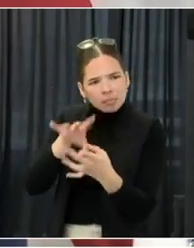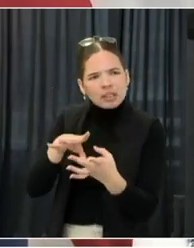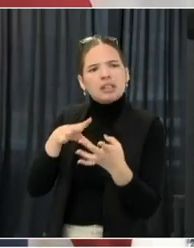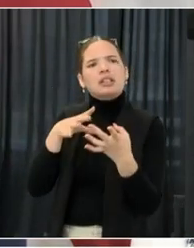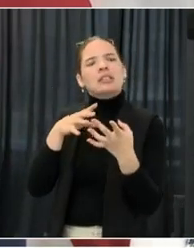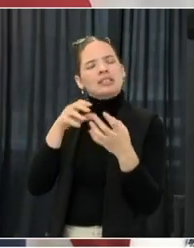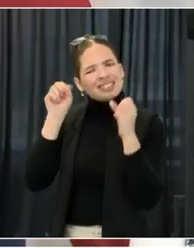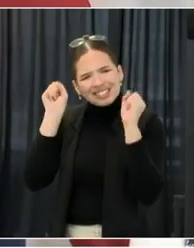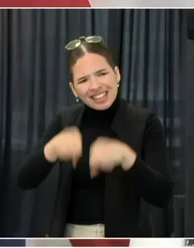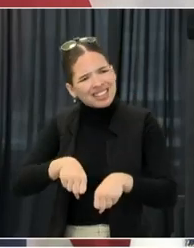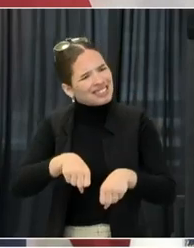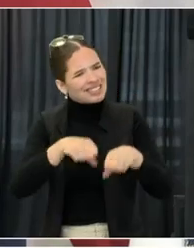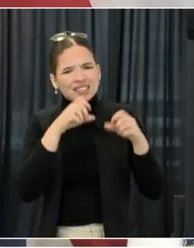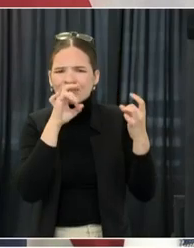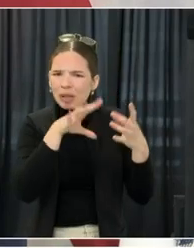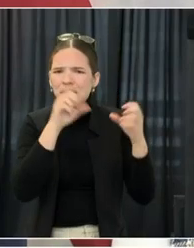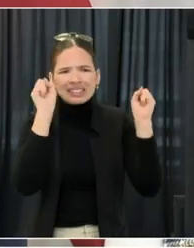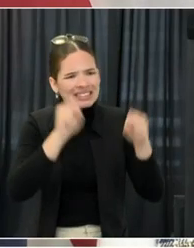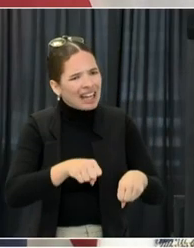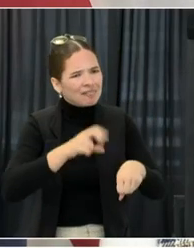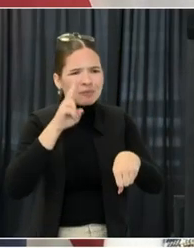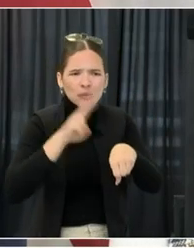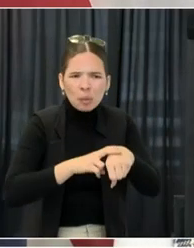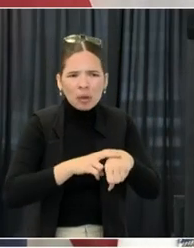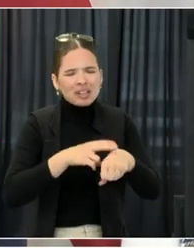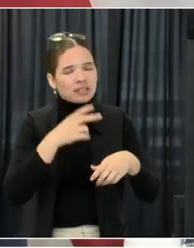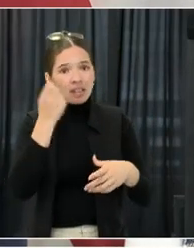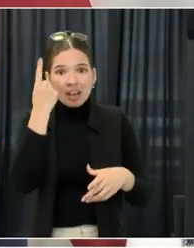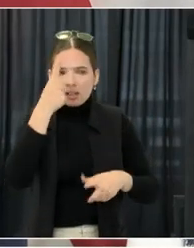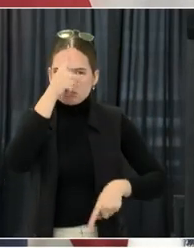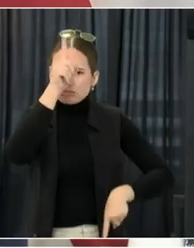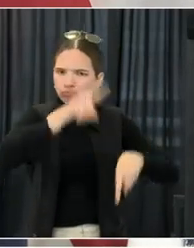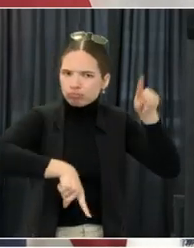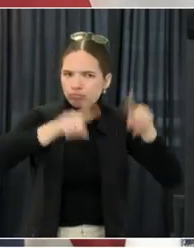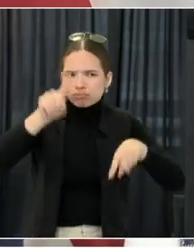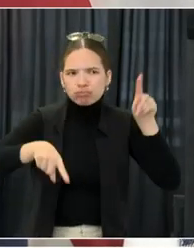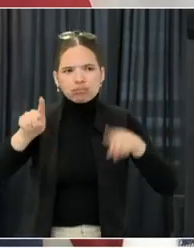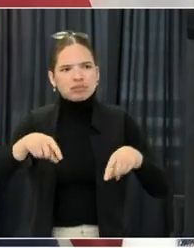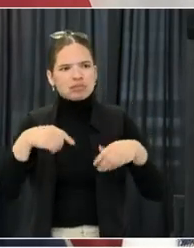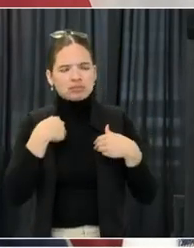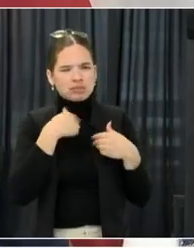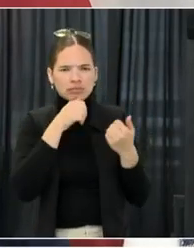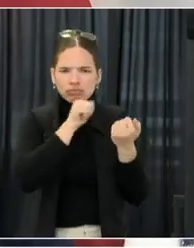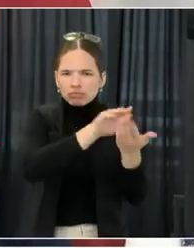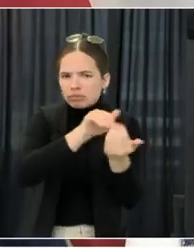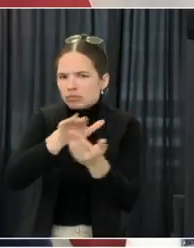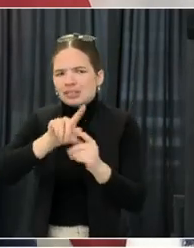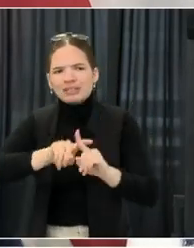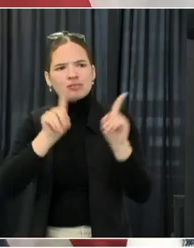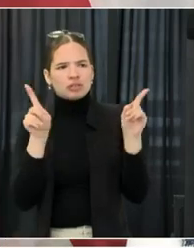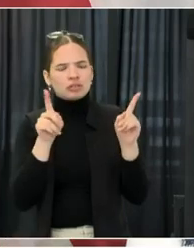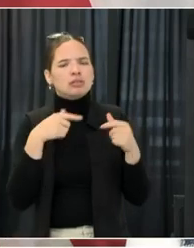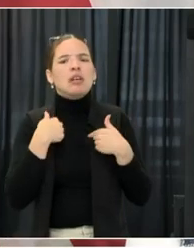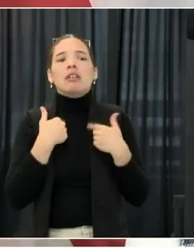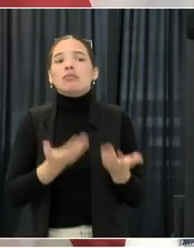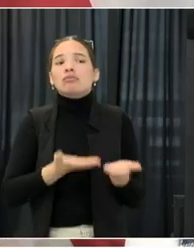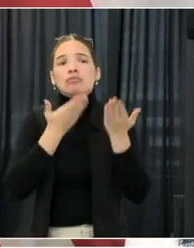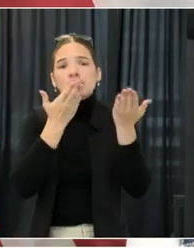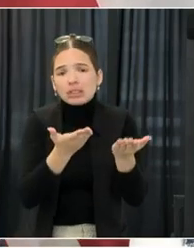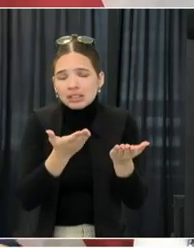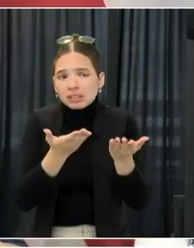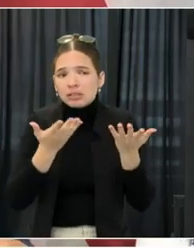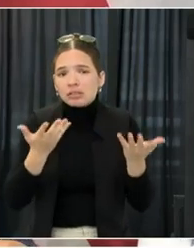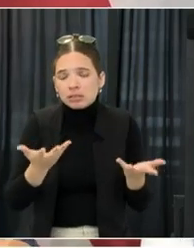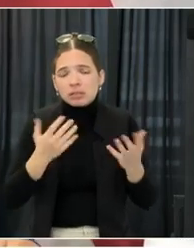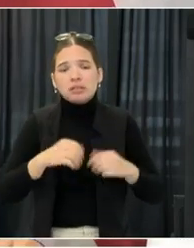we want to have a variety of forums to do that. It was suggested, I guess, in one of the questions earlier